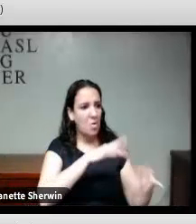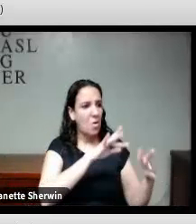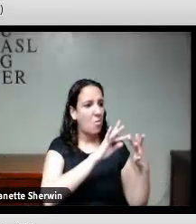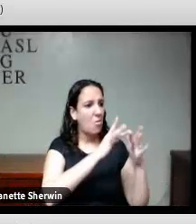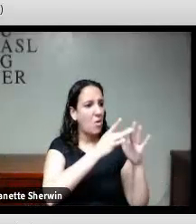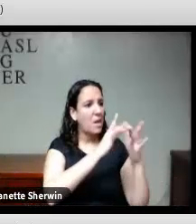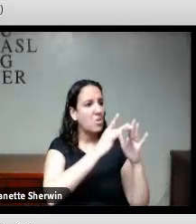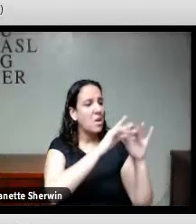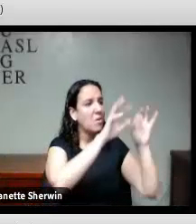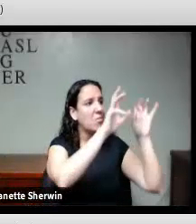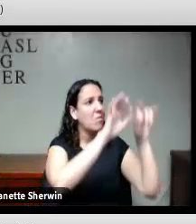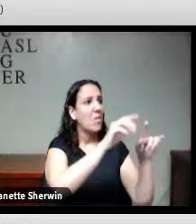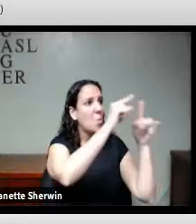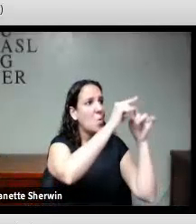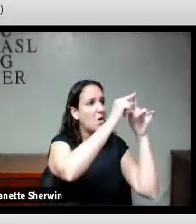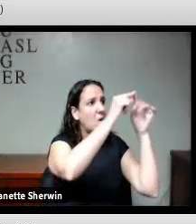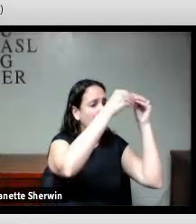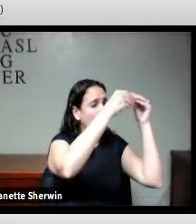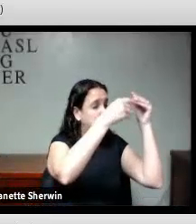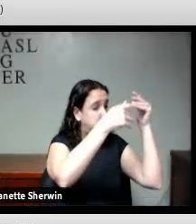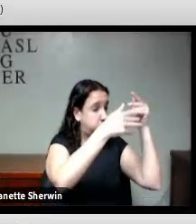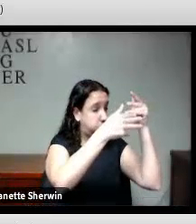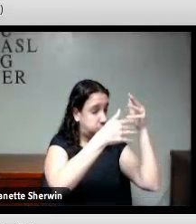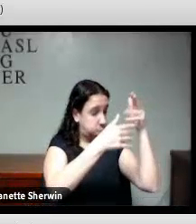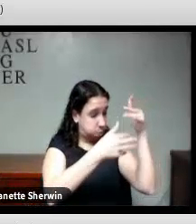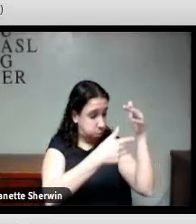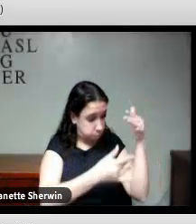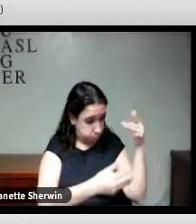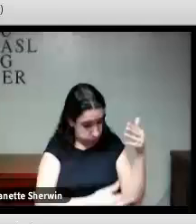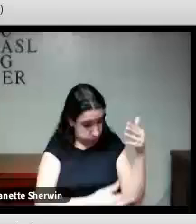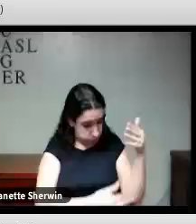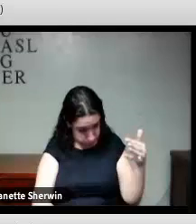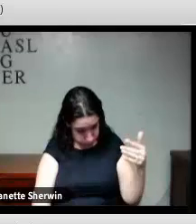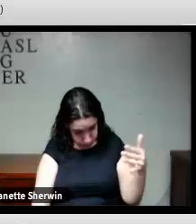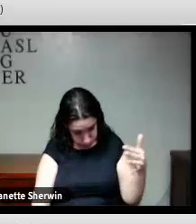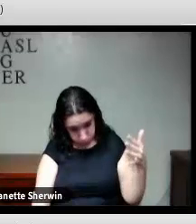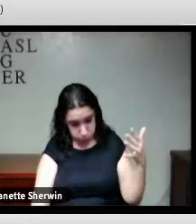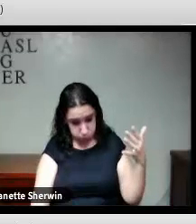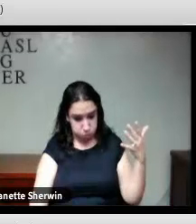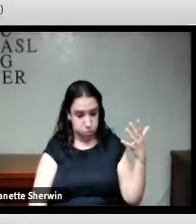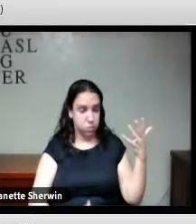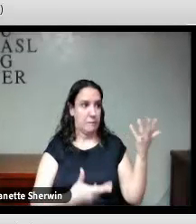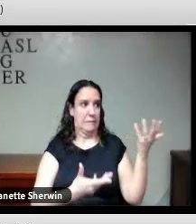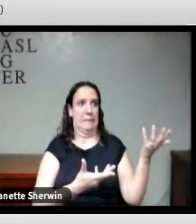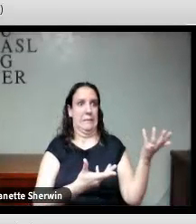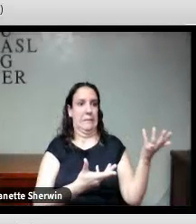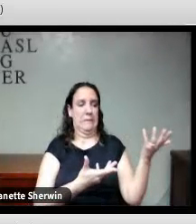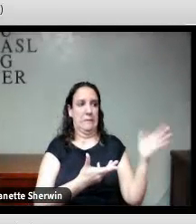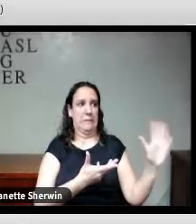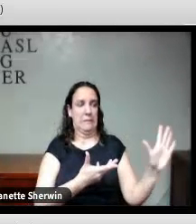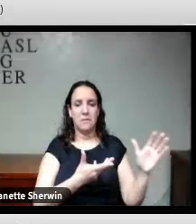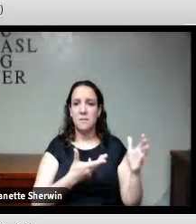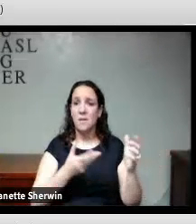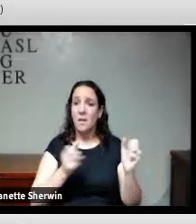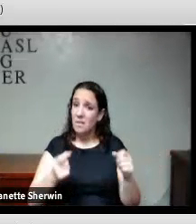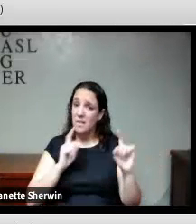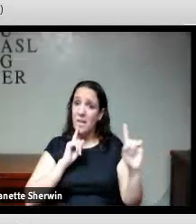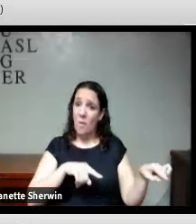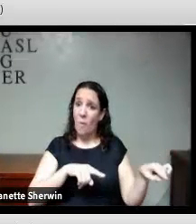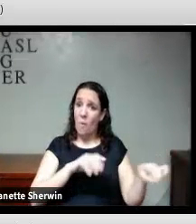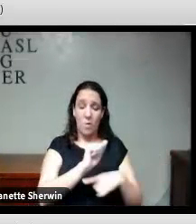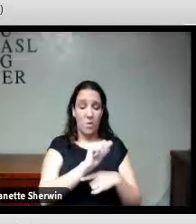Barnes & Noble, but will they get somebody that's really engaged with the books, or are they going to get a clerk that's just going to check them out? They can order on Amazon where